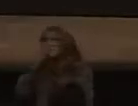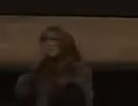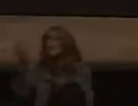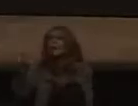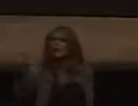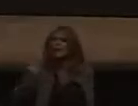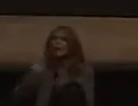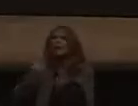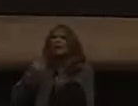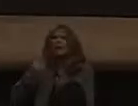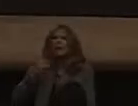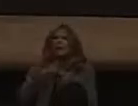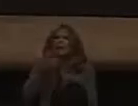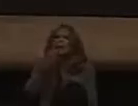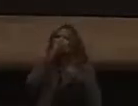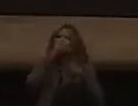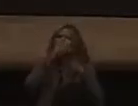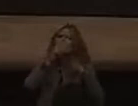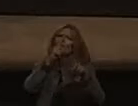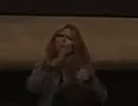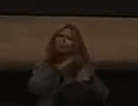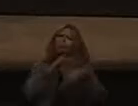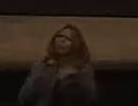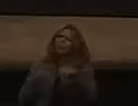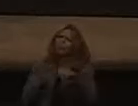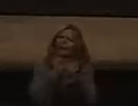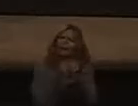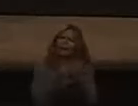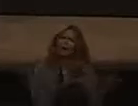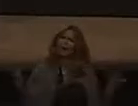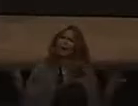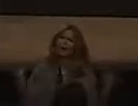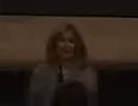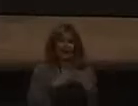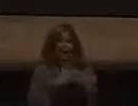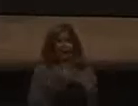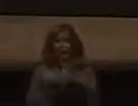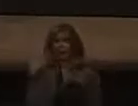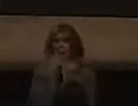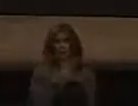you want to cover everything. And my point being is that New York City